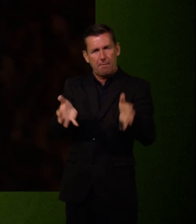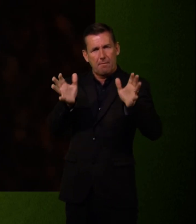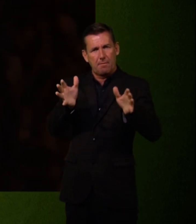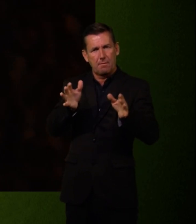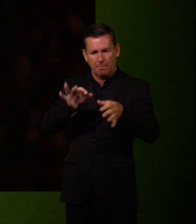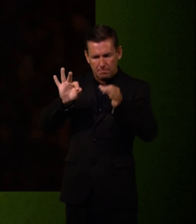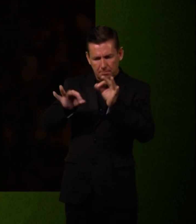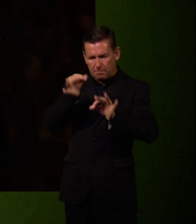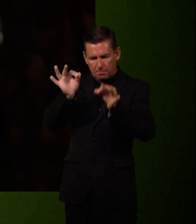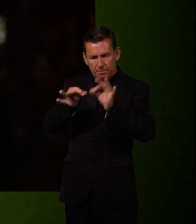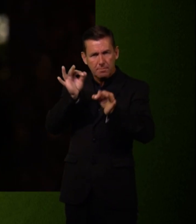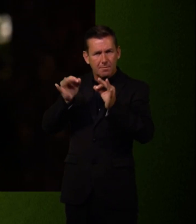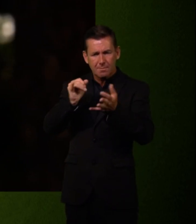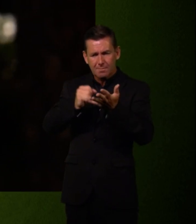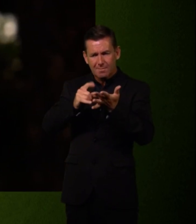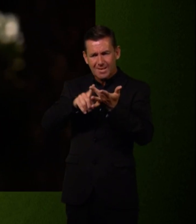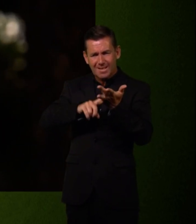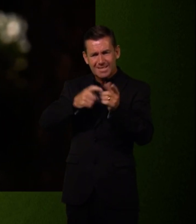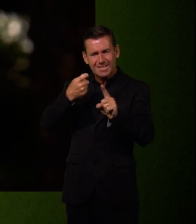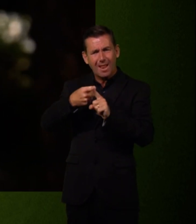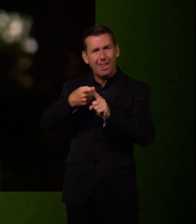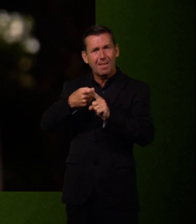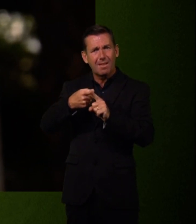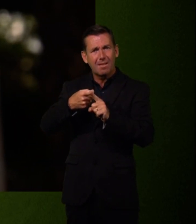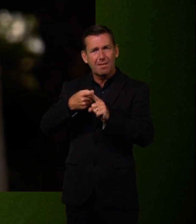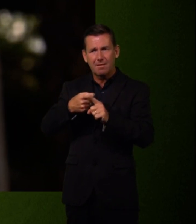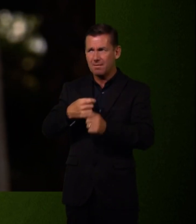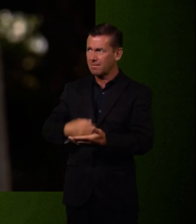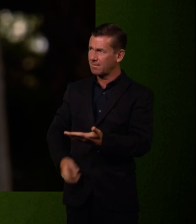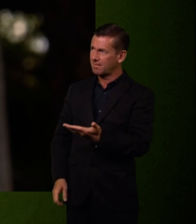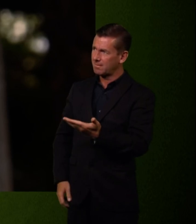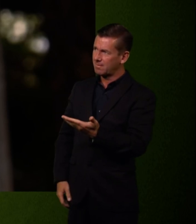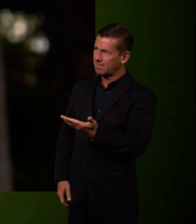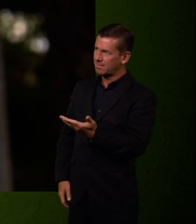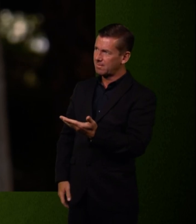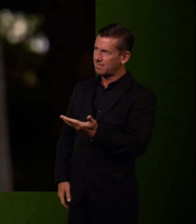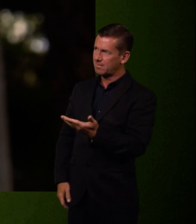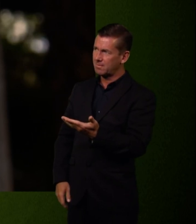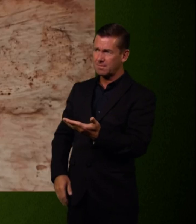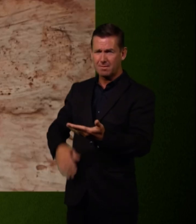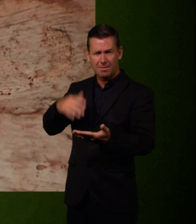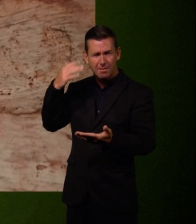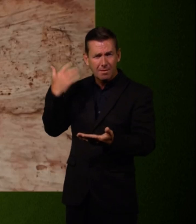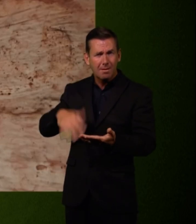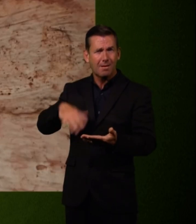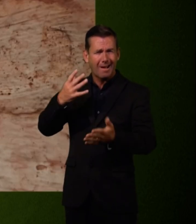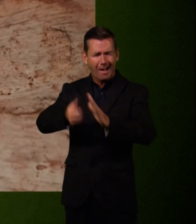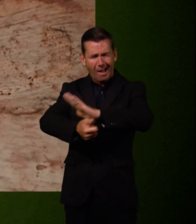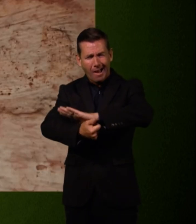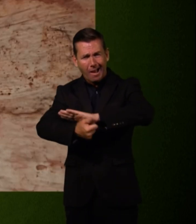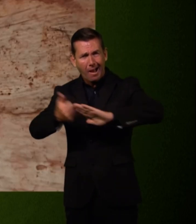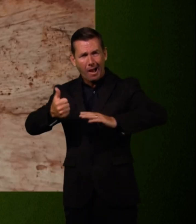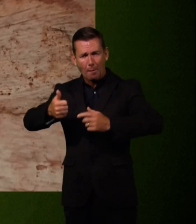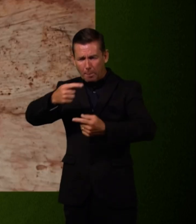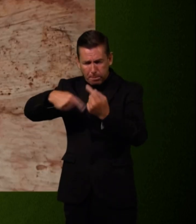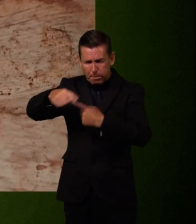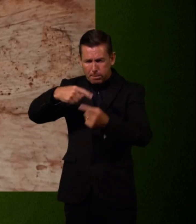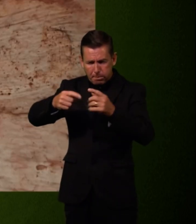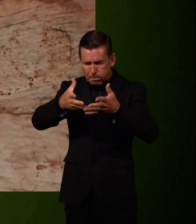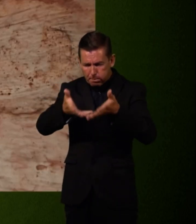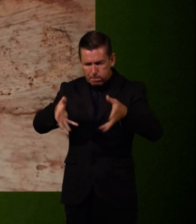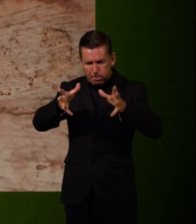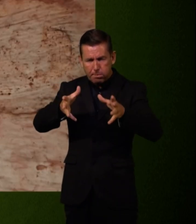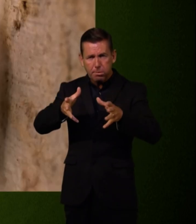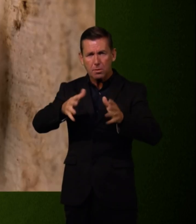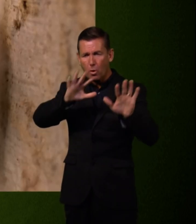silk. The females carefully craft their egg sacs in autumn, and the young survive on nutrients